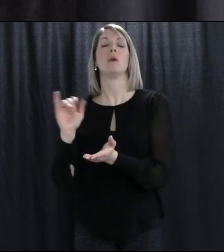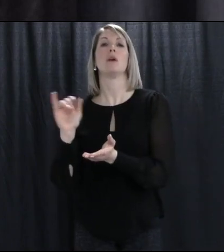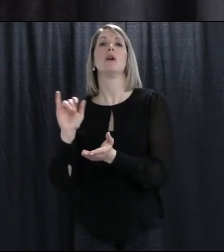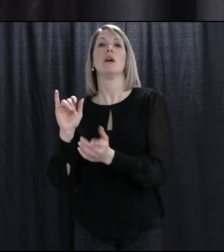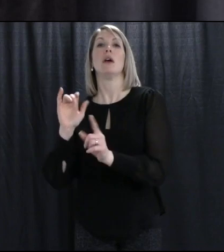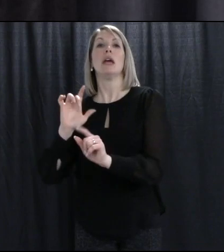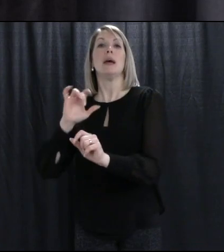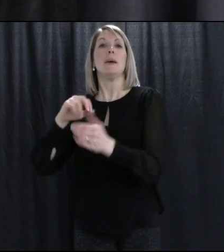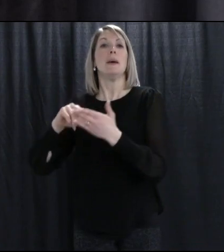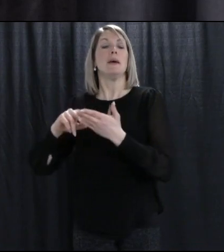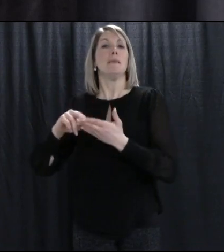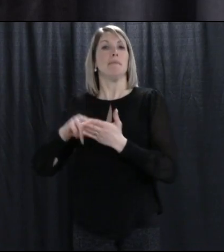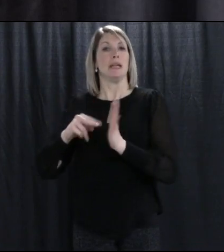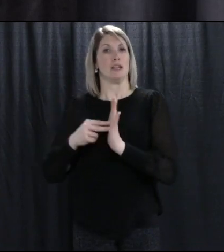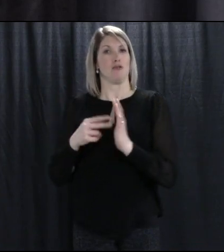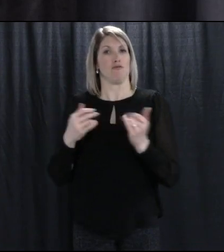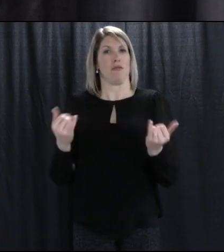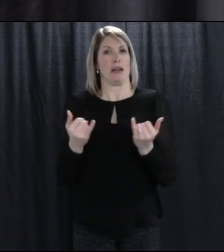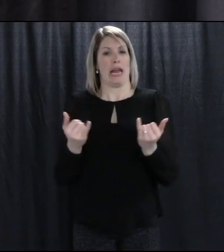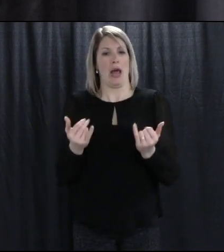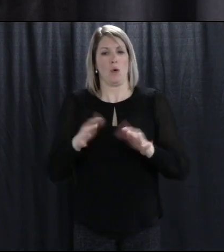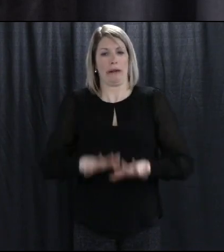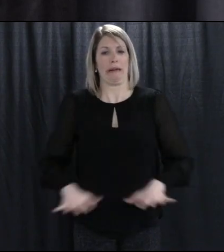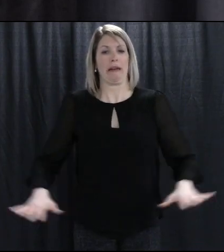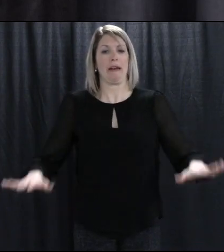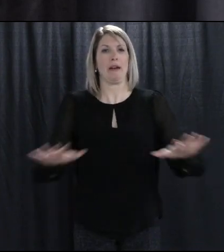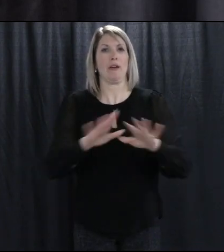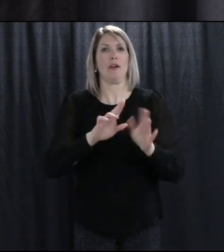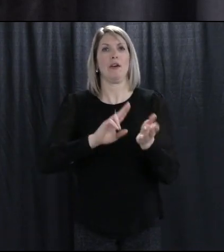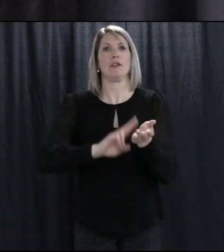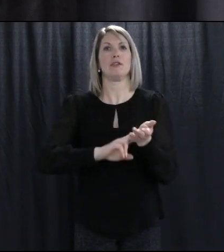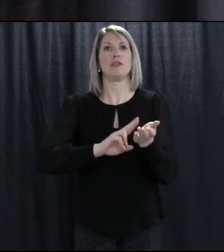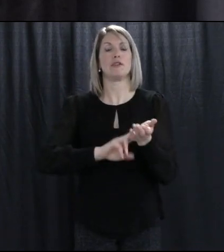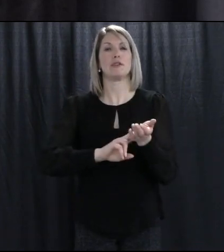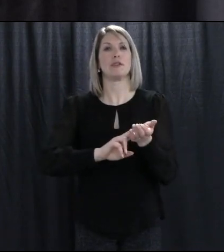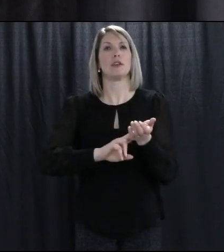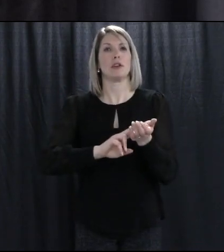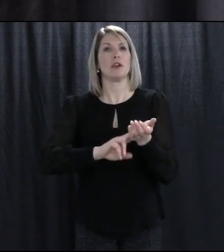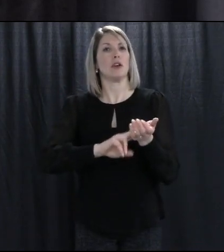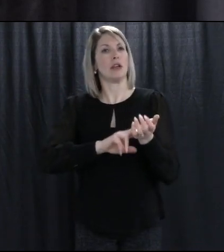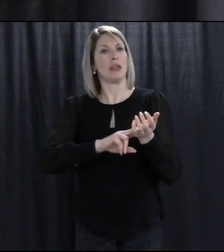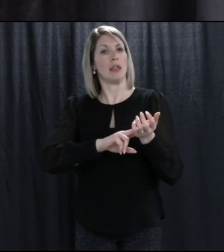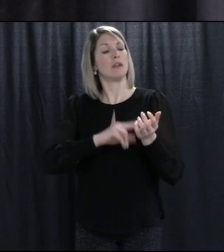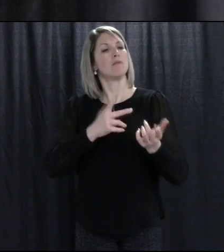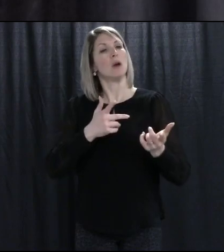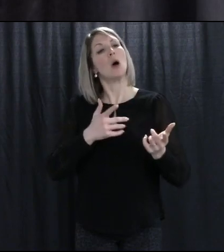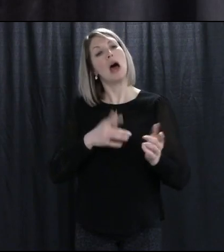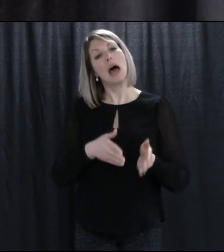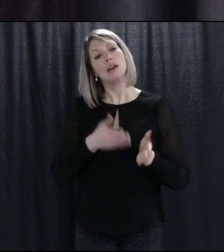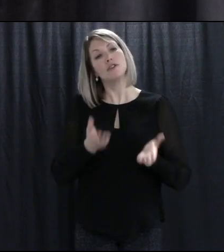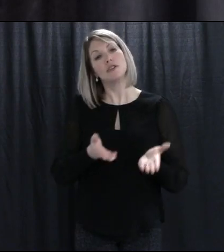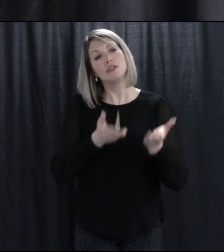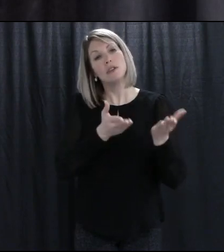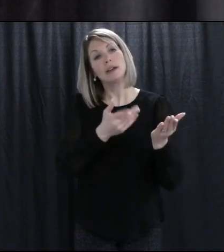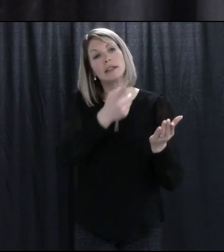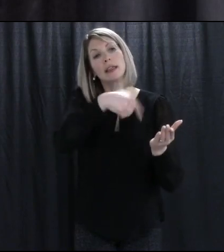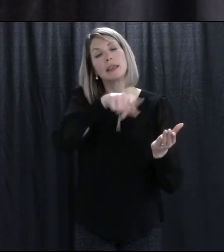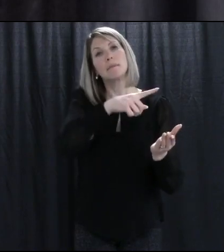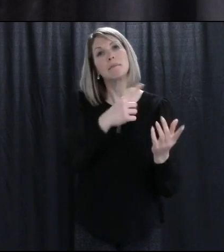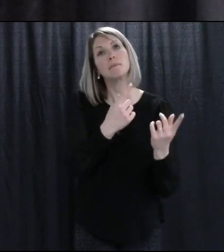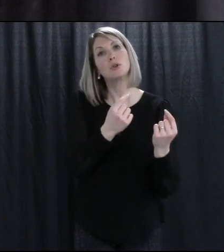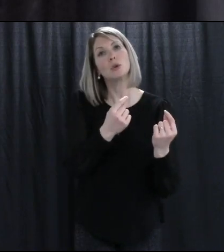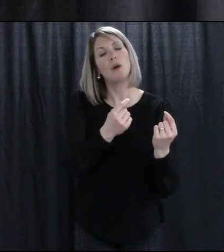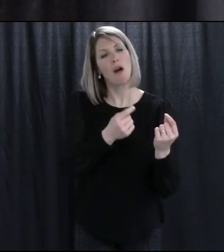In terms of the granularity of the conference, arrangements have been made to have